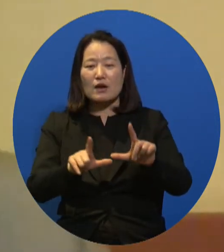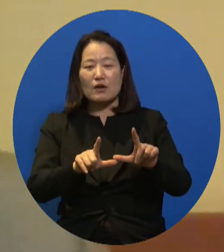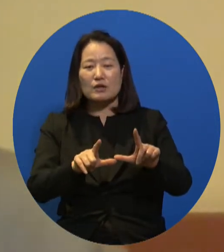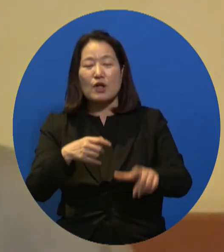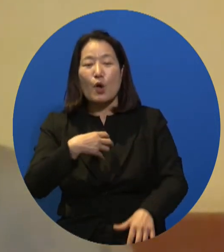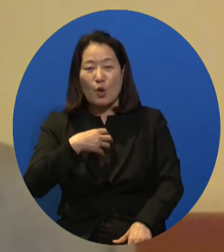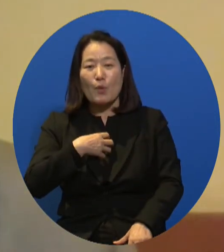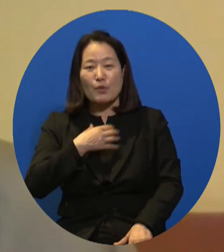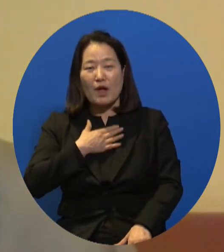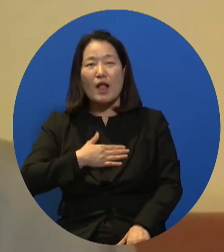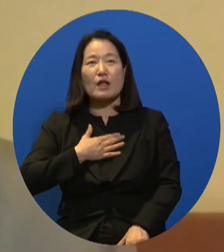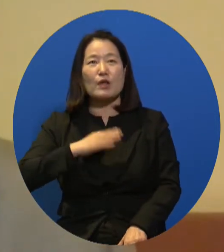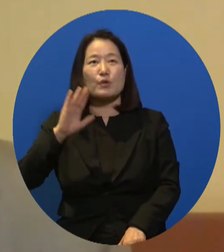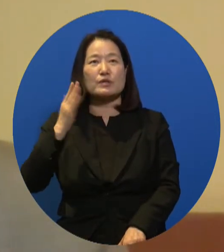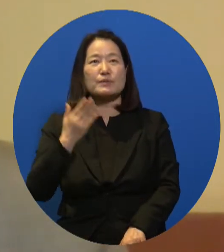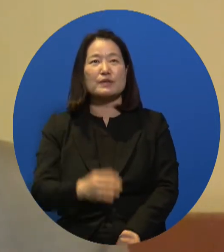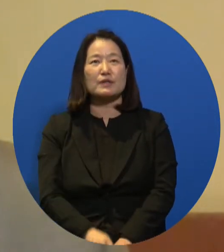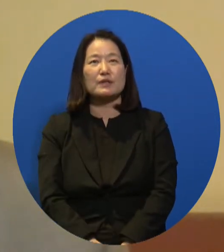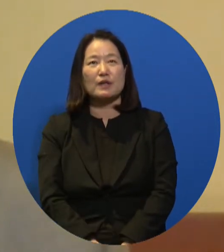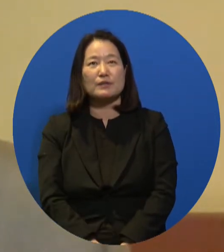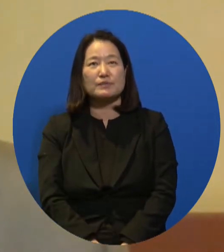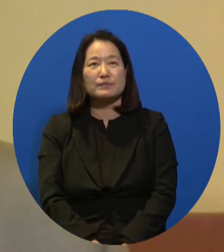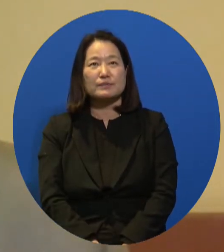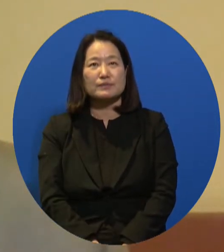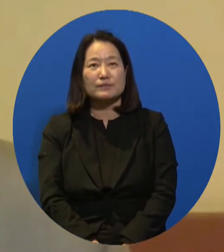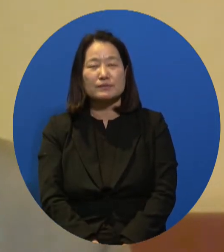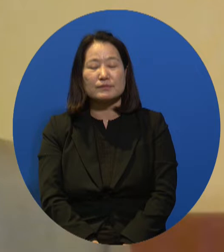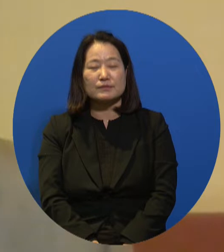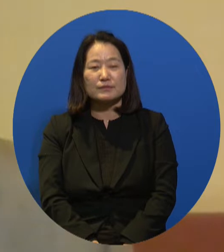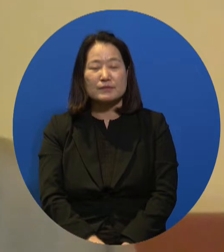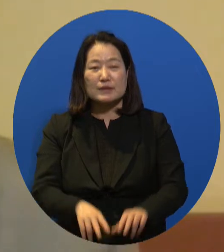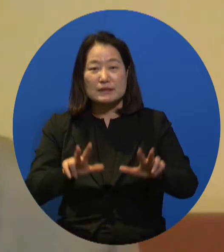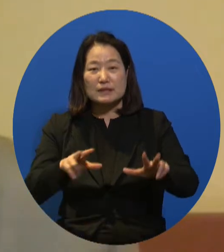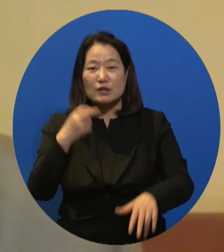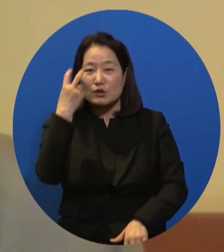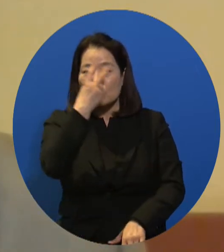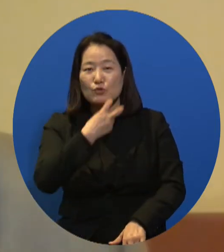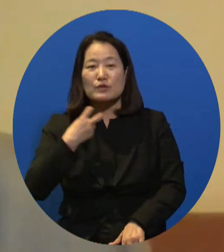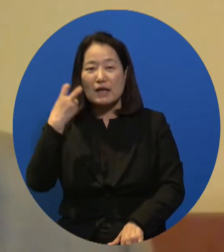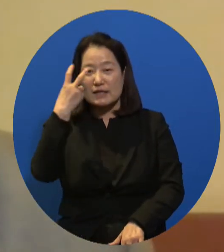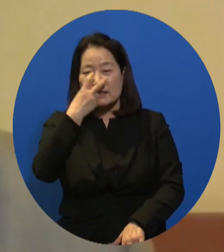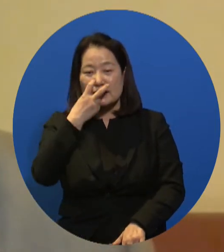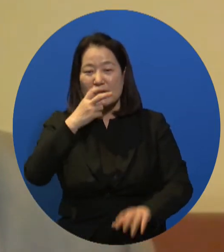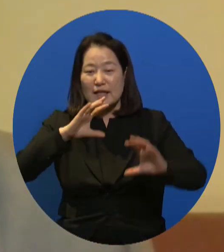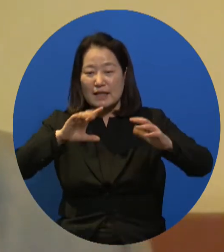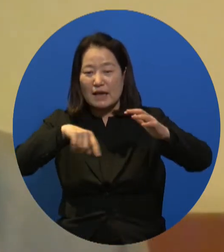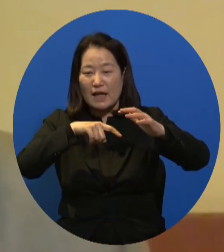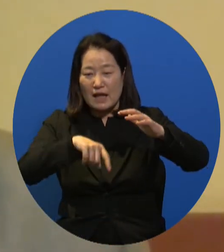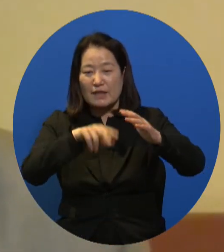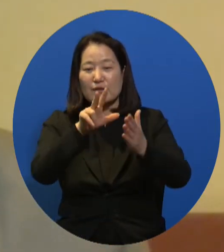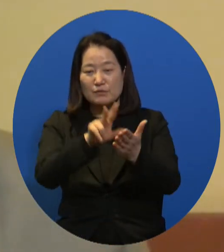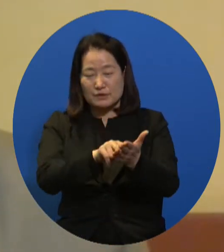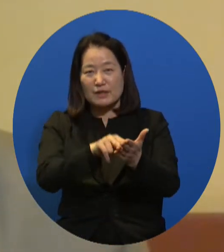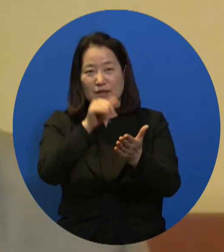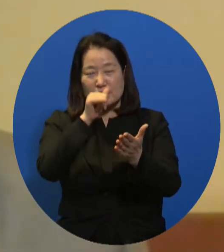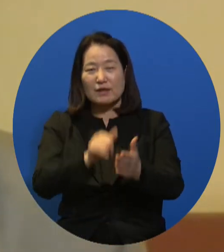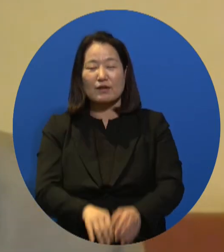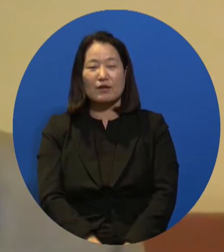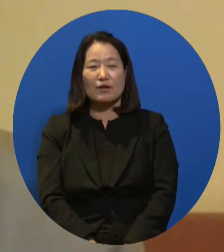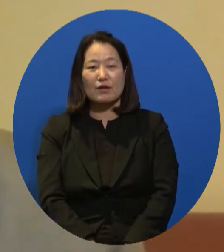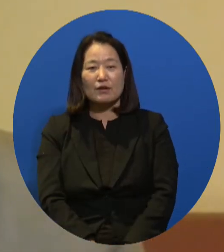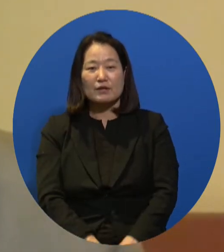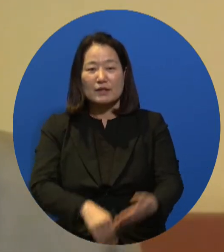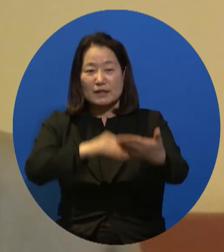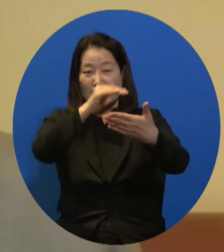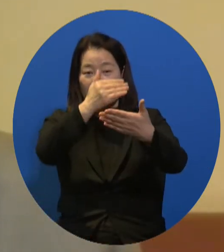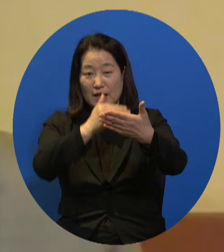inquiry concerning Hungary was only released into the public domain during the early part of the pandemic.